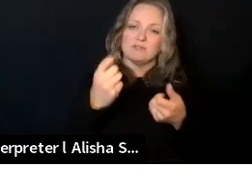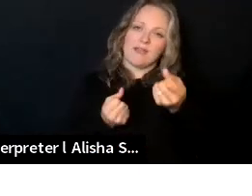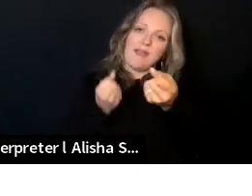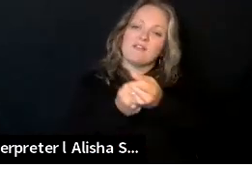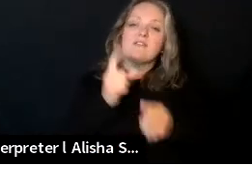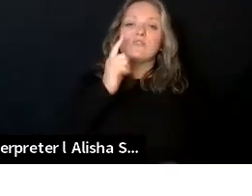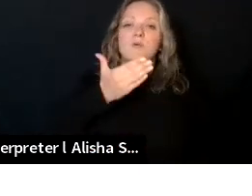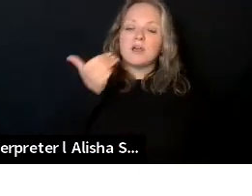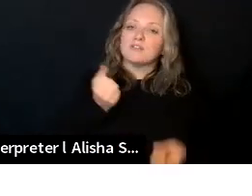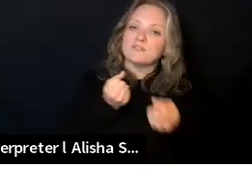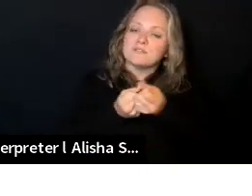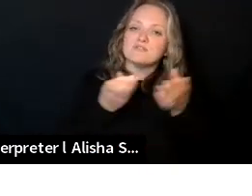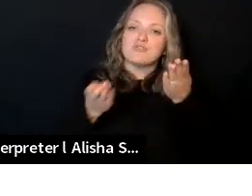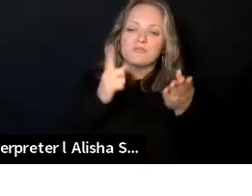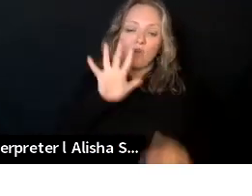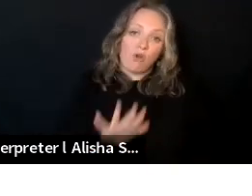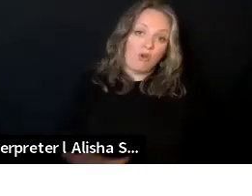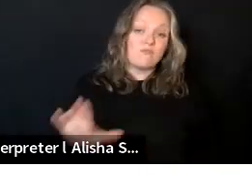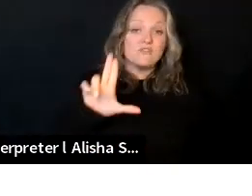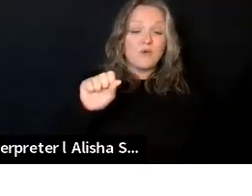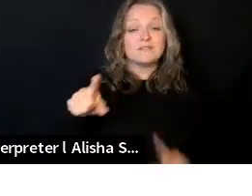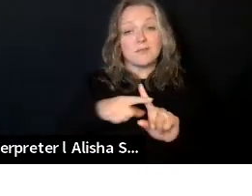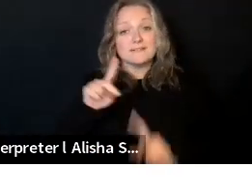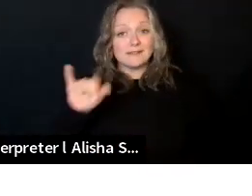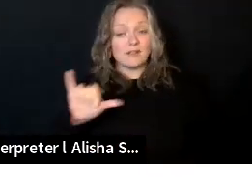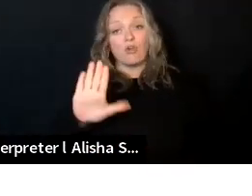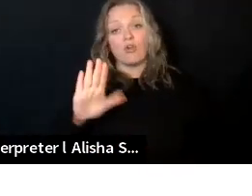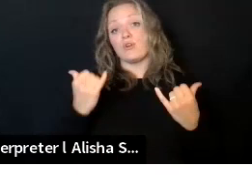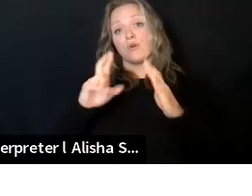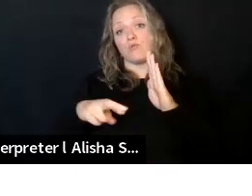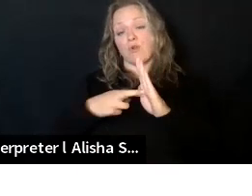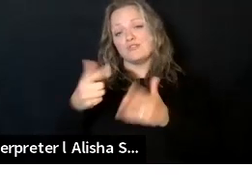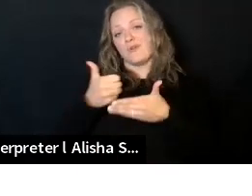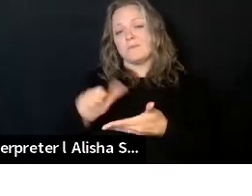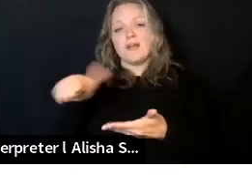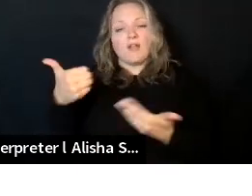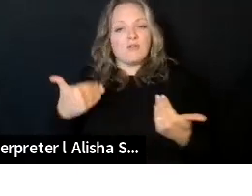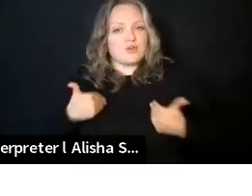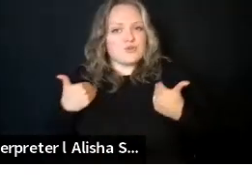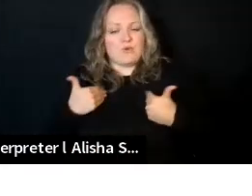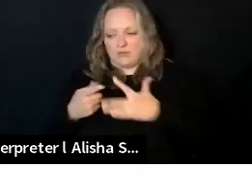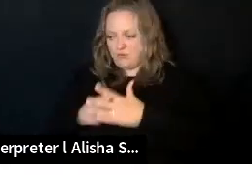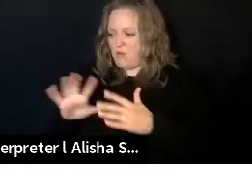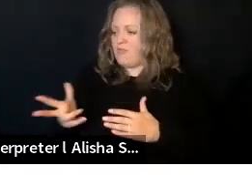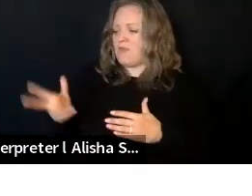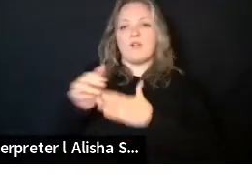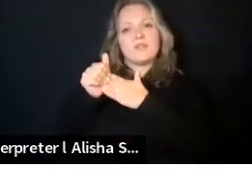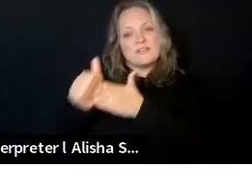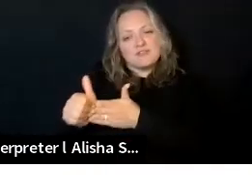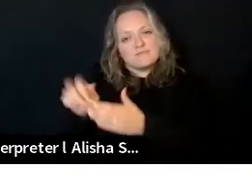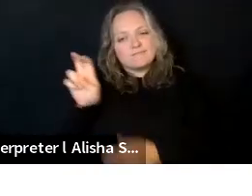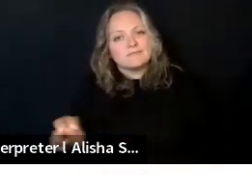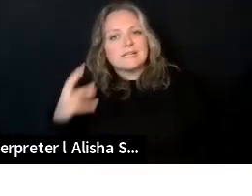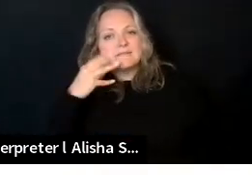youth across the state and nation. In her current role, she helps other youth begin their own leadership journey and